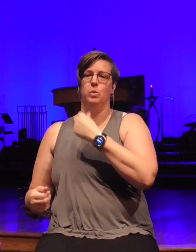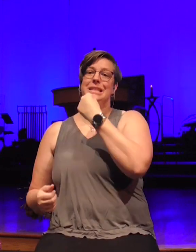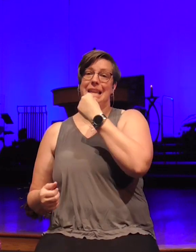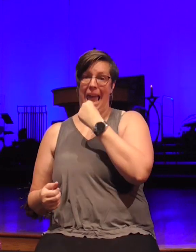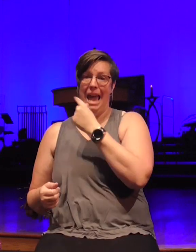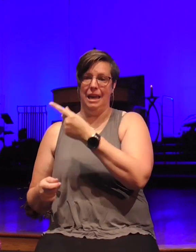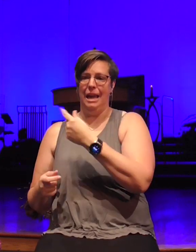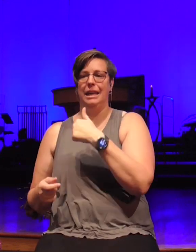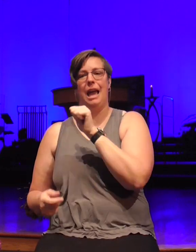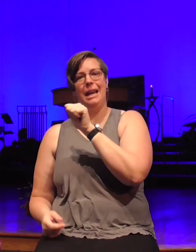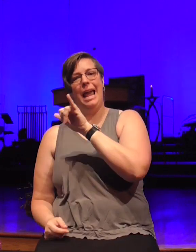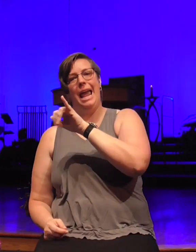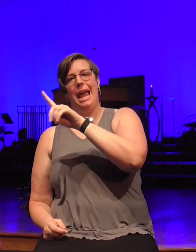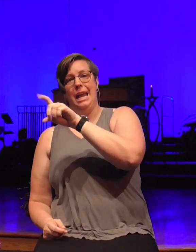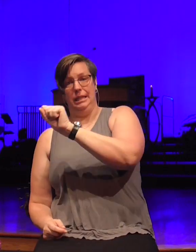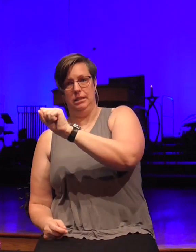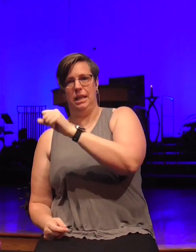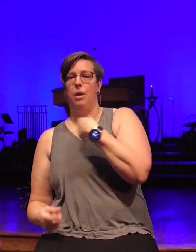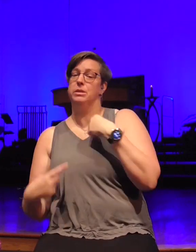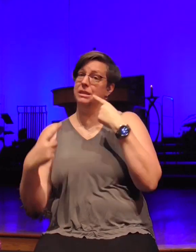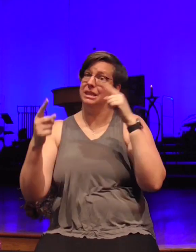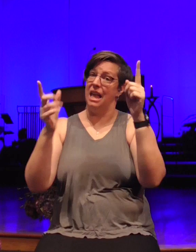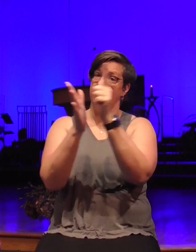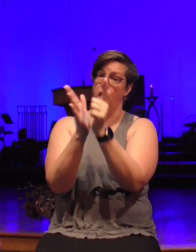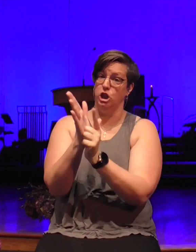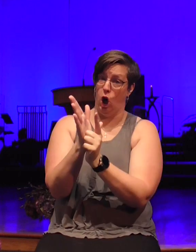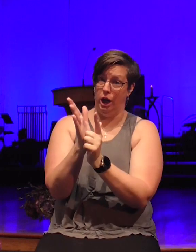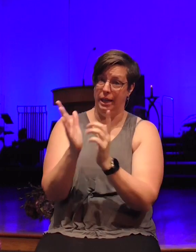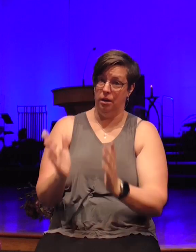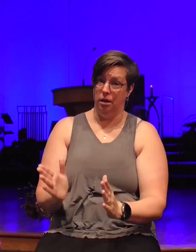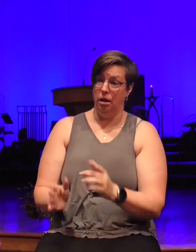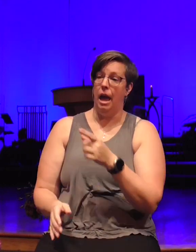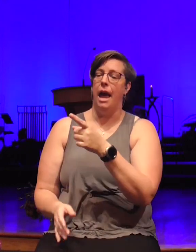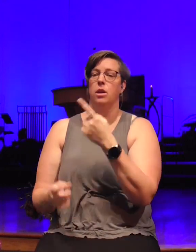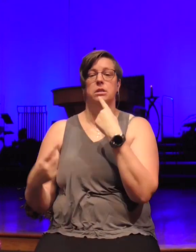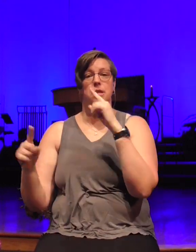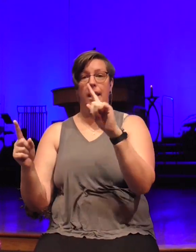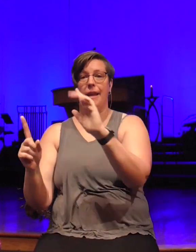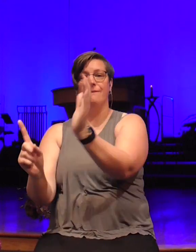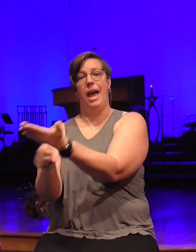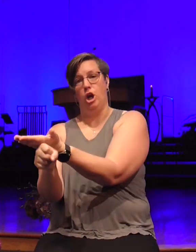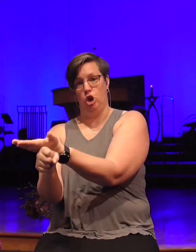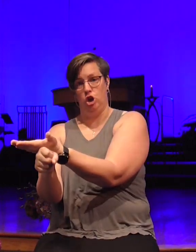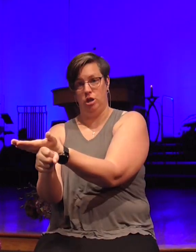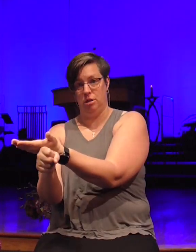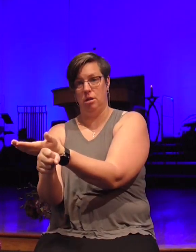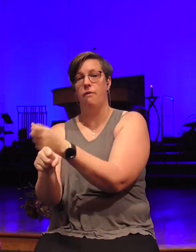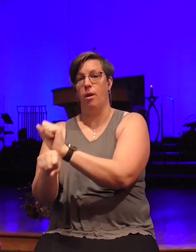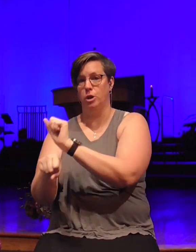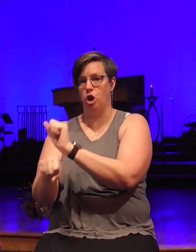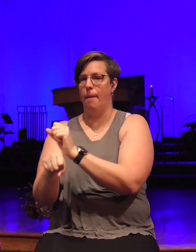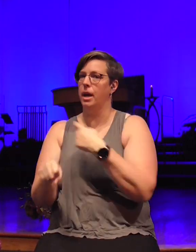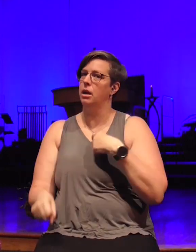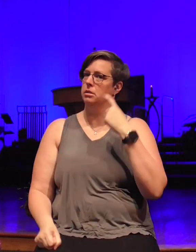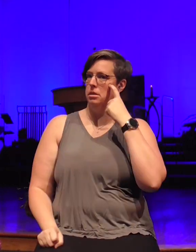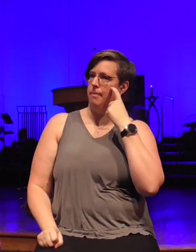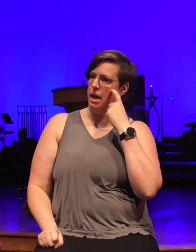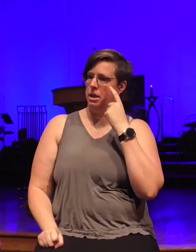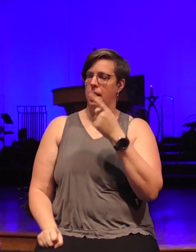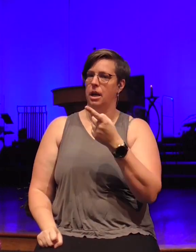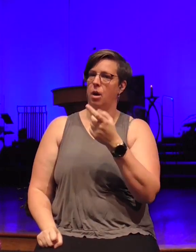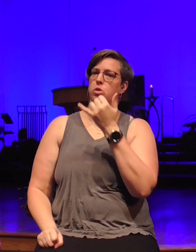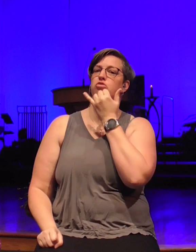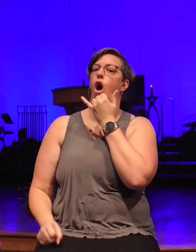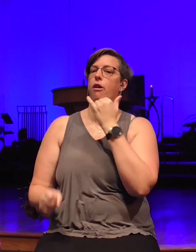epidemic. He was a very successful attorney and suddenly was fired from his job and suspected that he was wrongfully